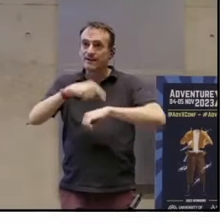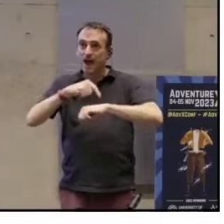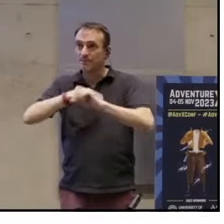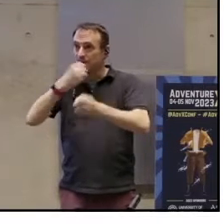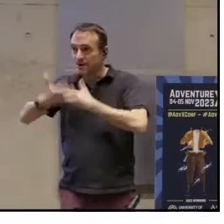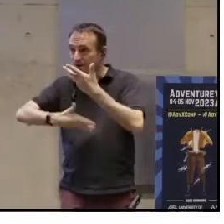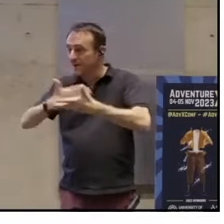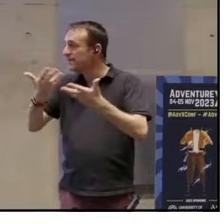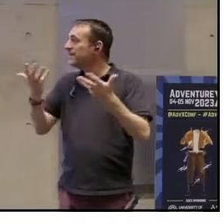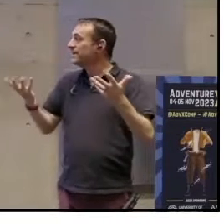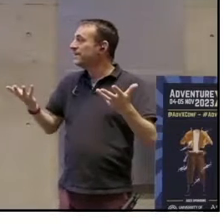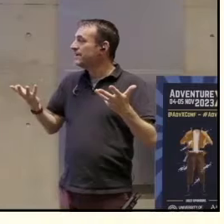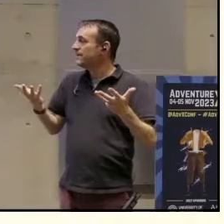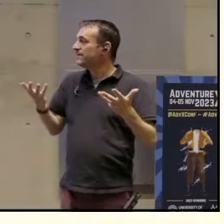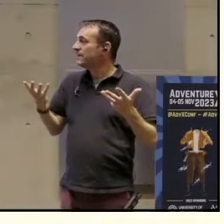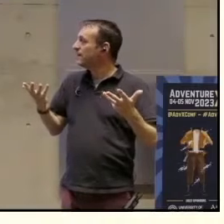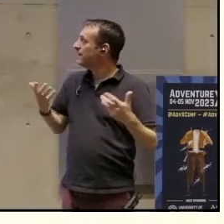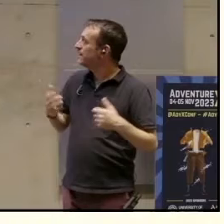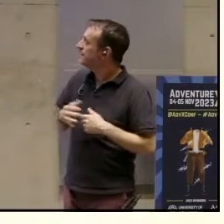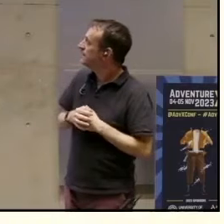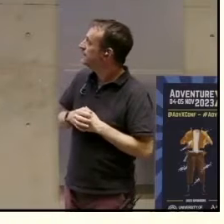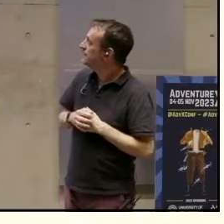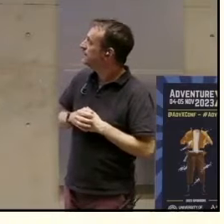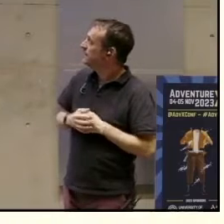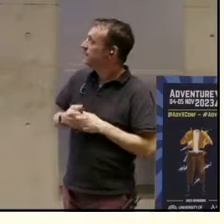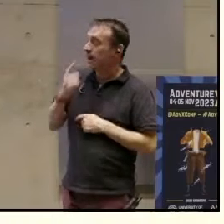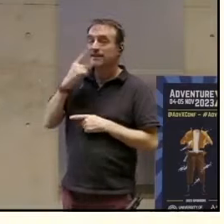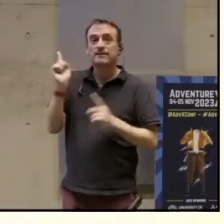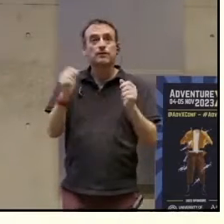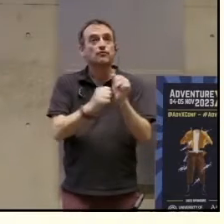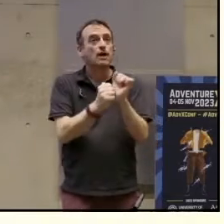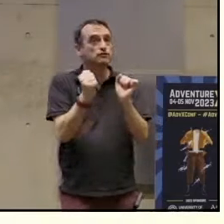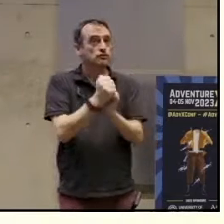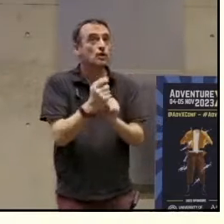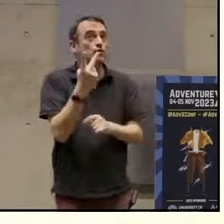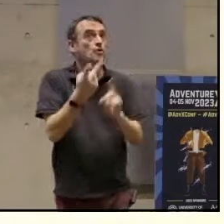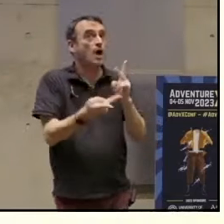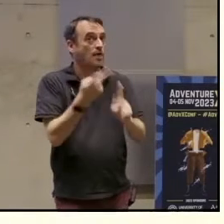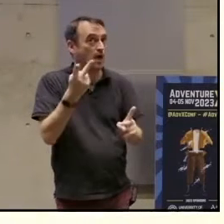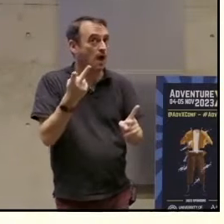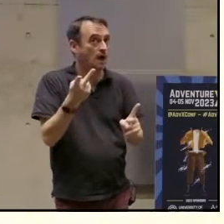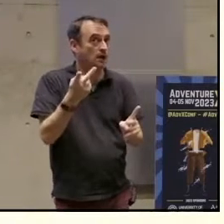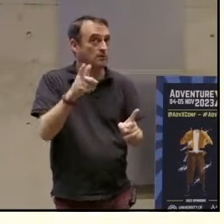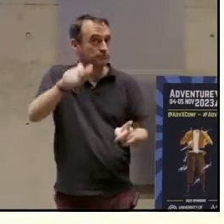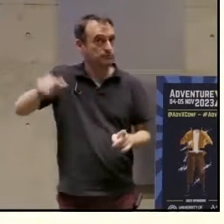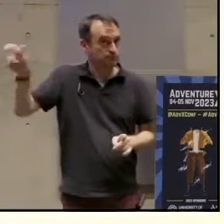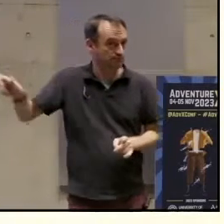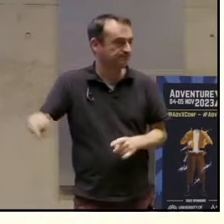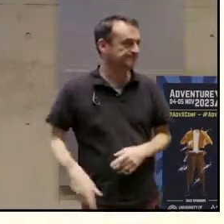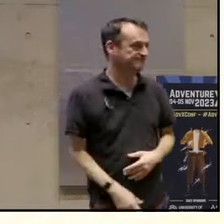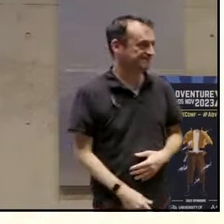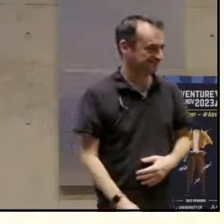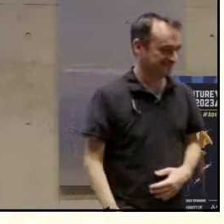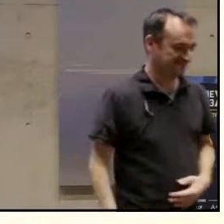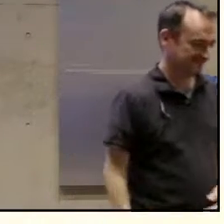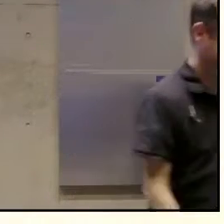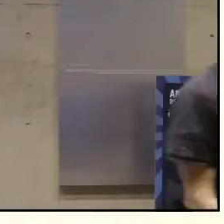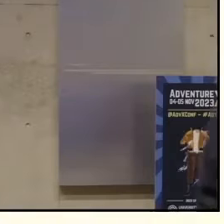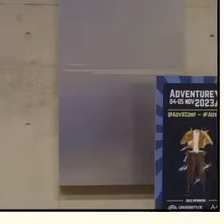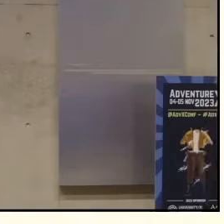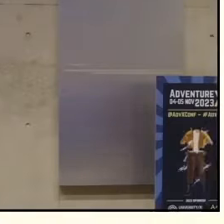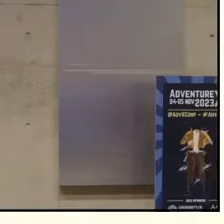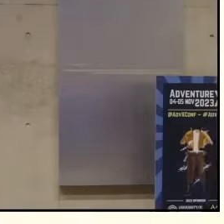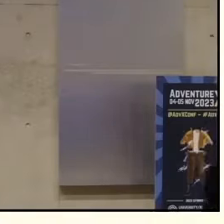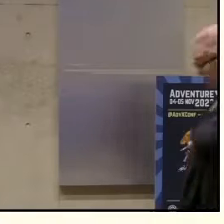again, you do not have to have conflict to drive your story, but let's look at other structures from two other absolute lights in the darkness for us